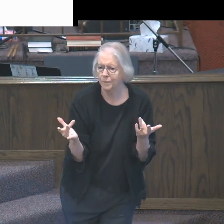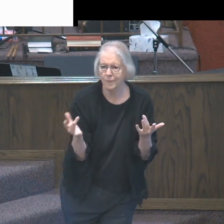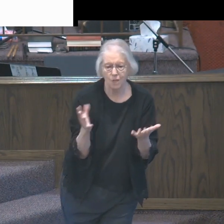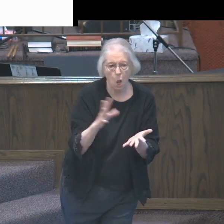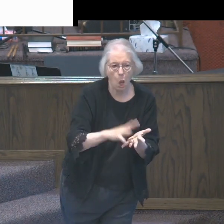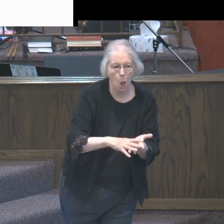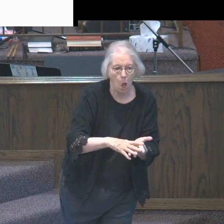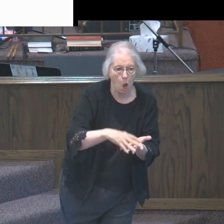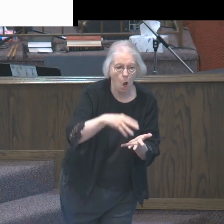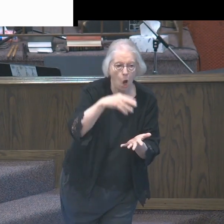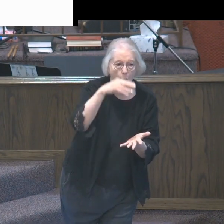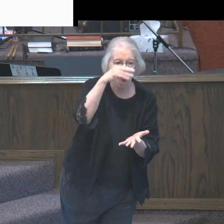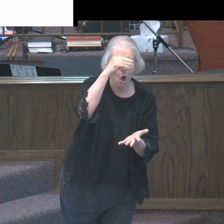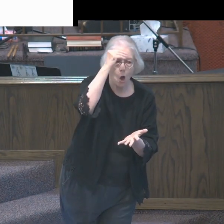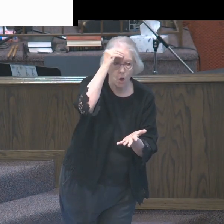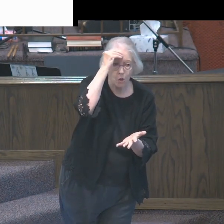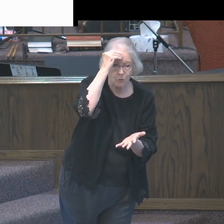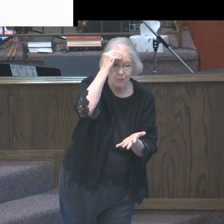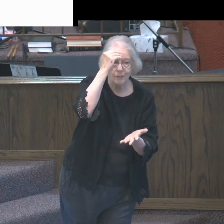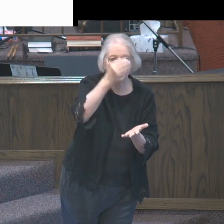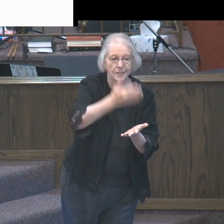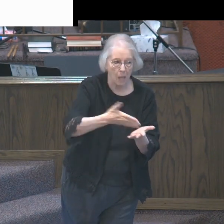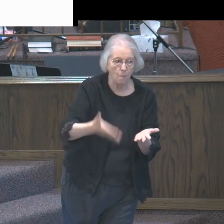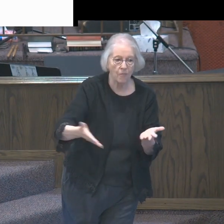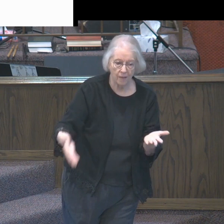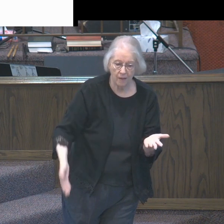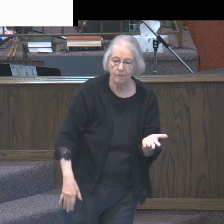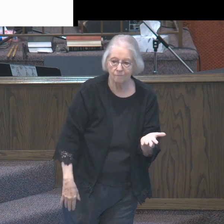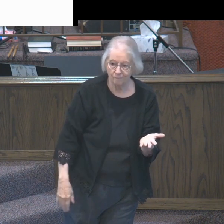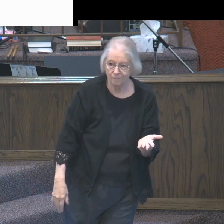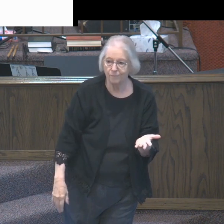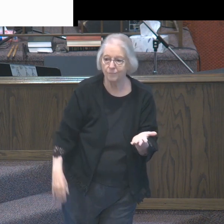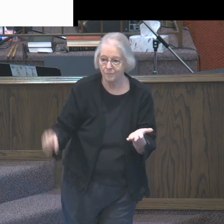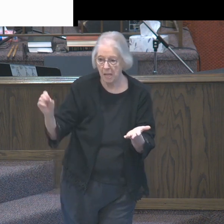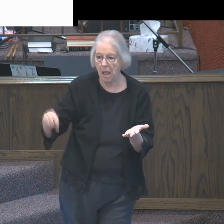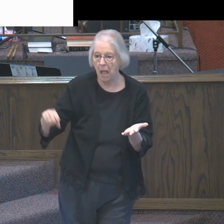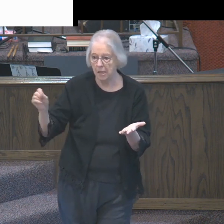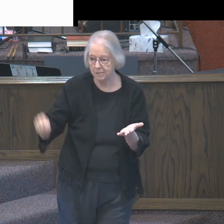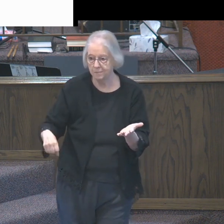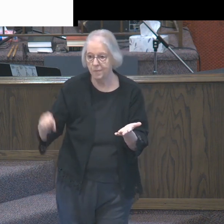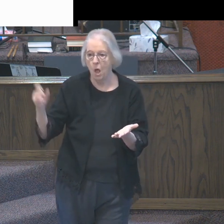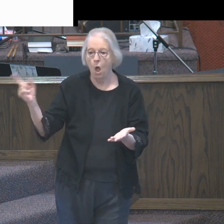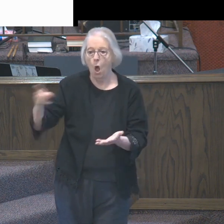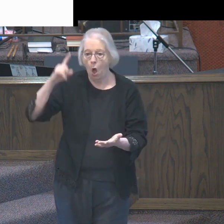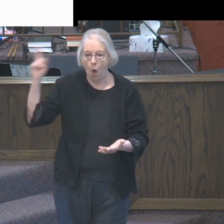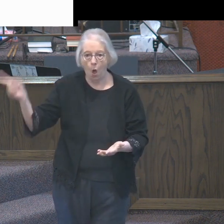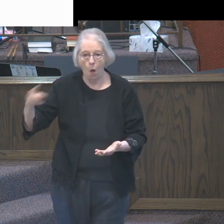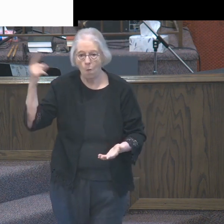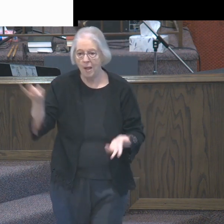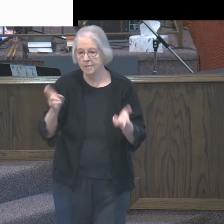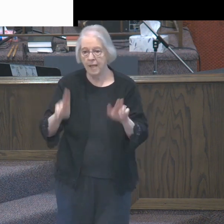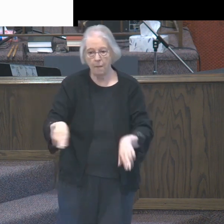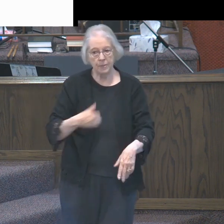or the finishing of my faith. You see, so while we're praying for deliverance, God is saying, I'm